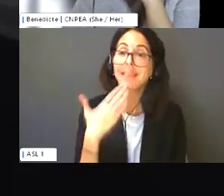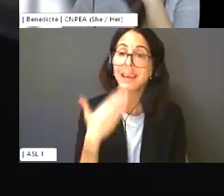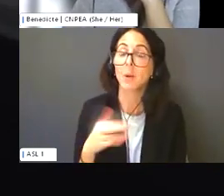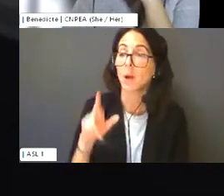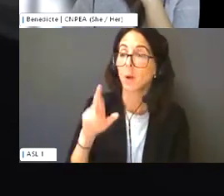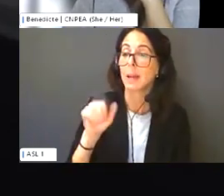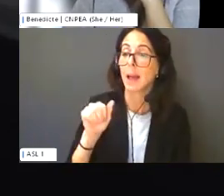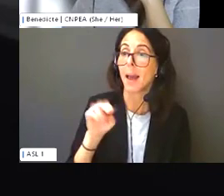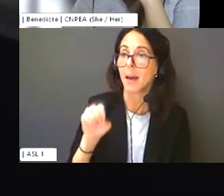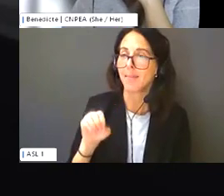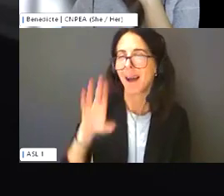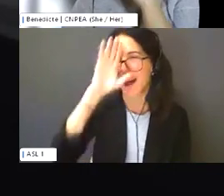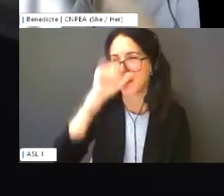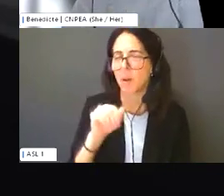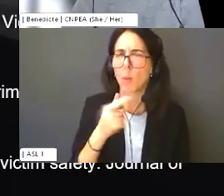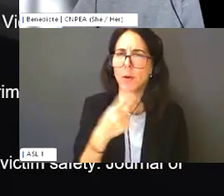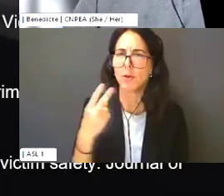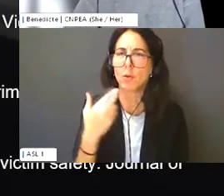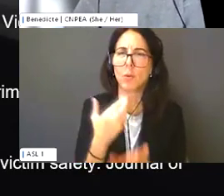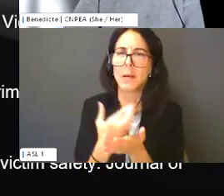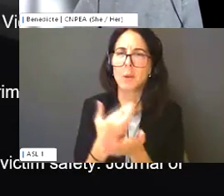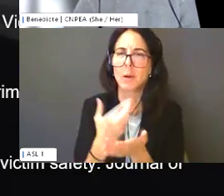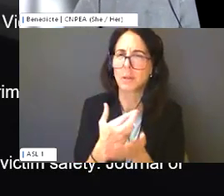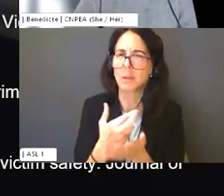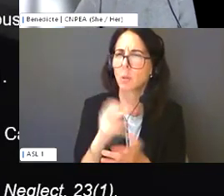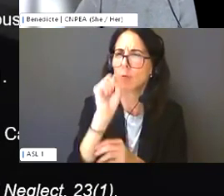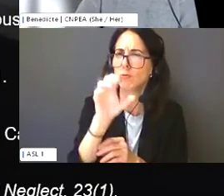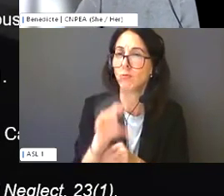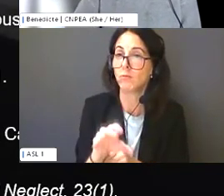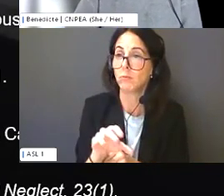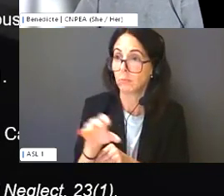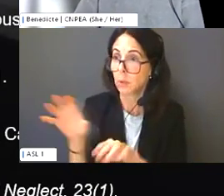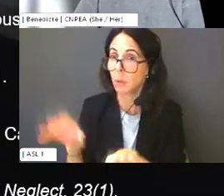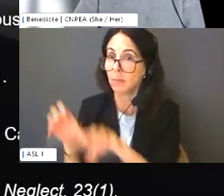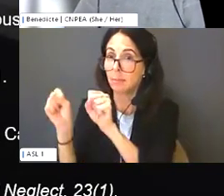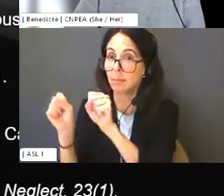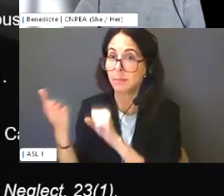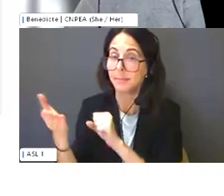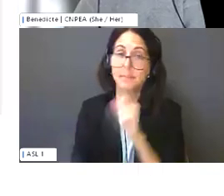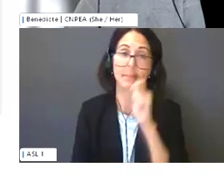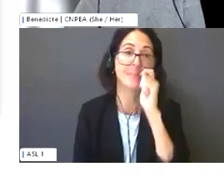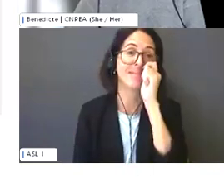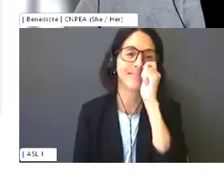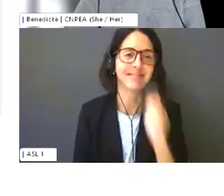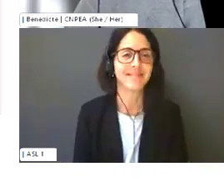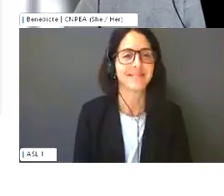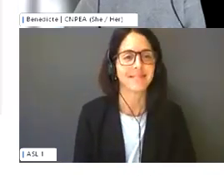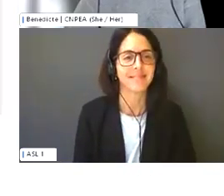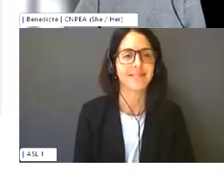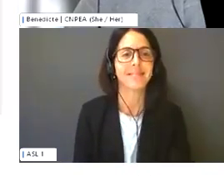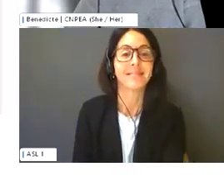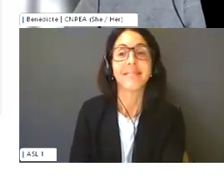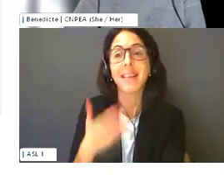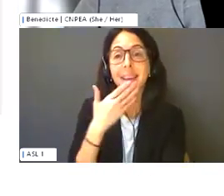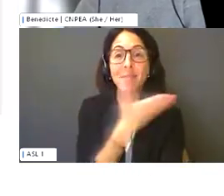I know that there are a couple more resources you wanted to share. Do you want to take over? Yes, thank you. Thanks for all the questions for